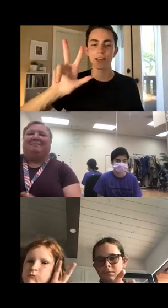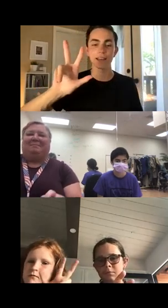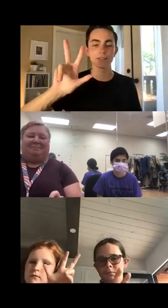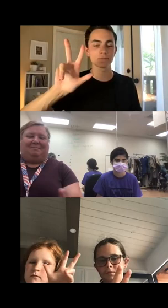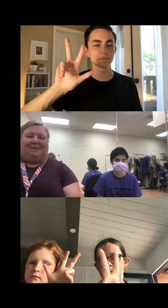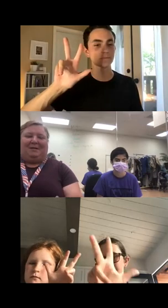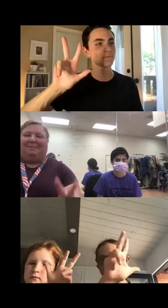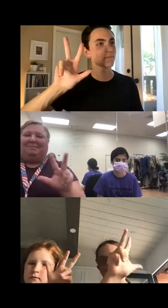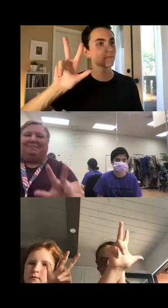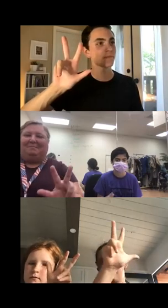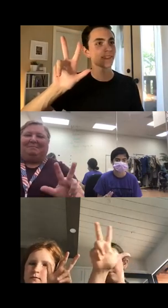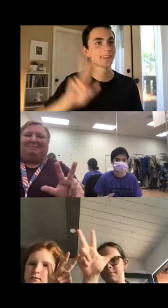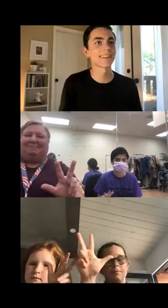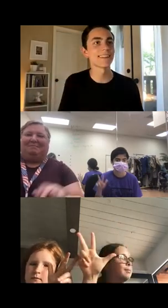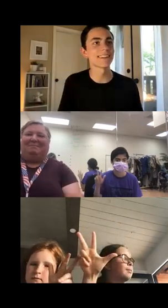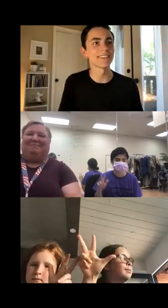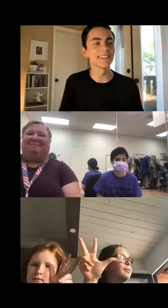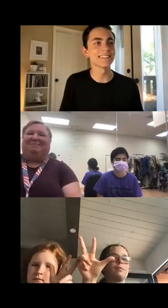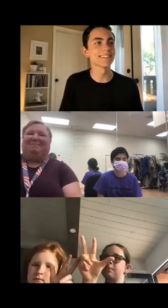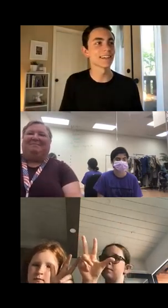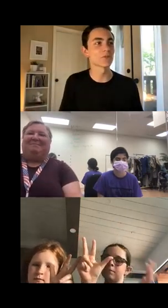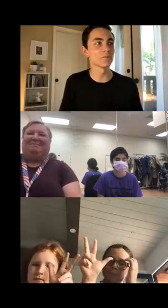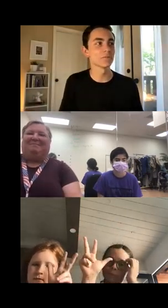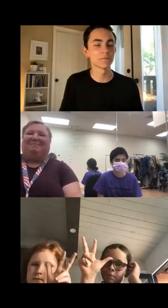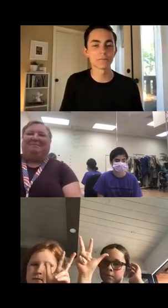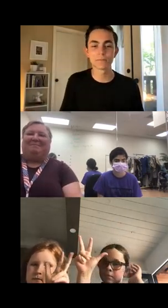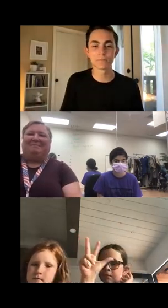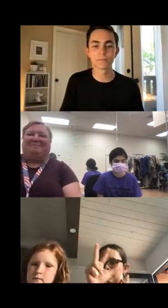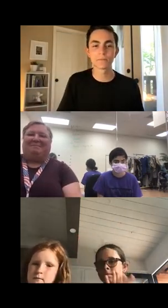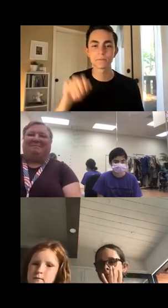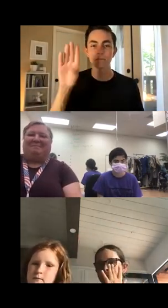3 like that. All right, next one.